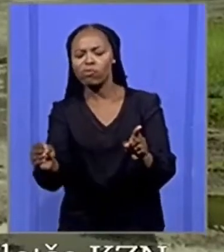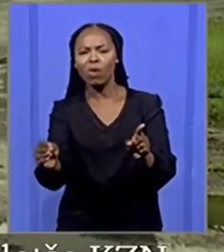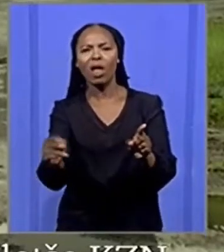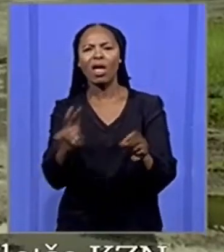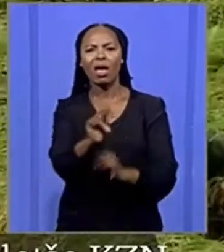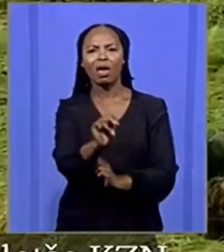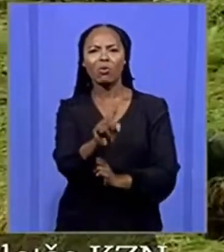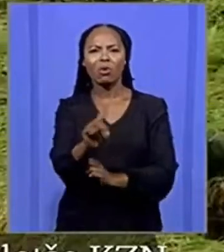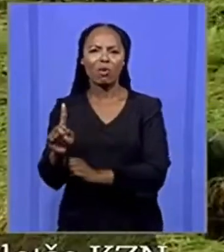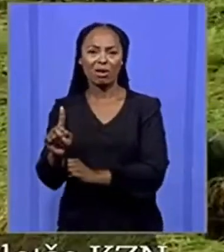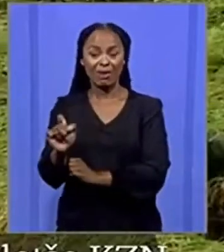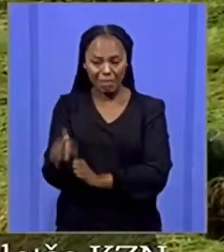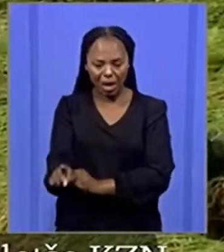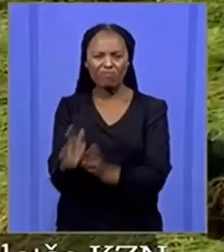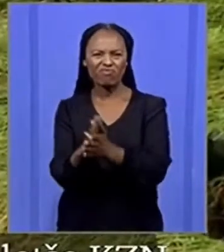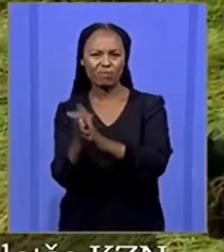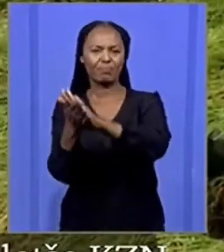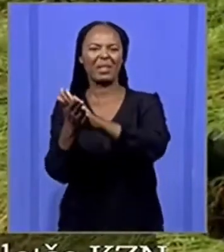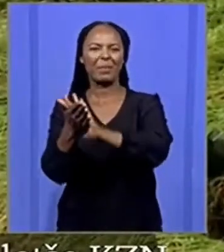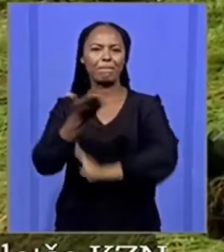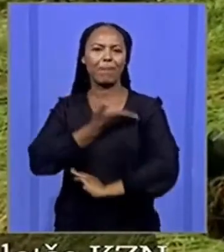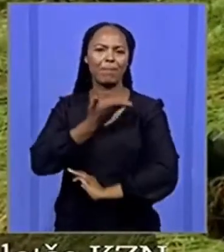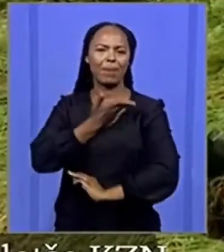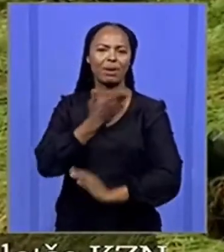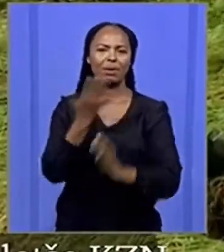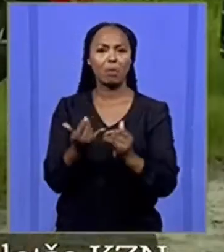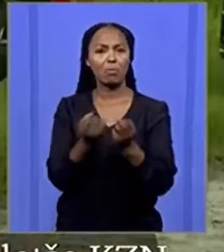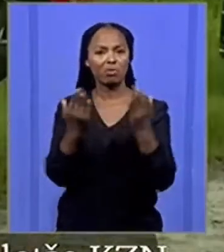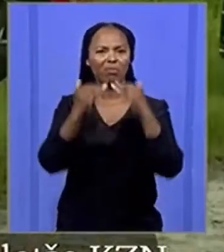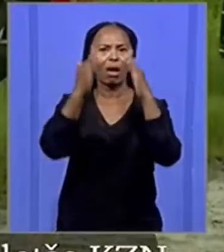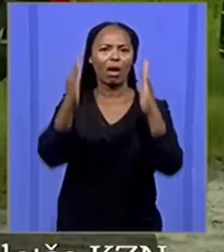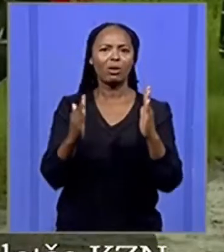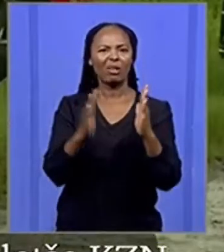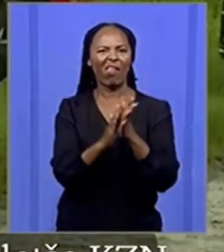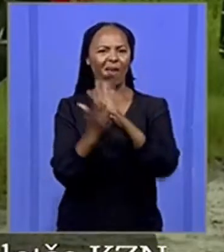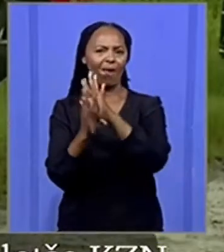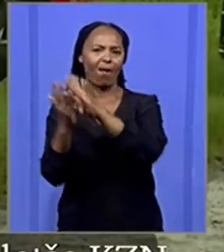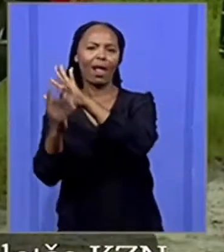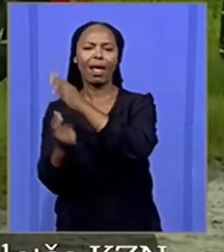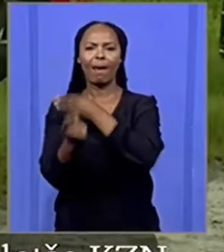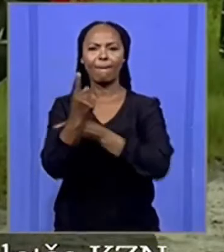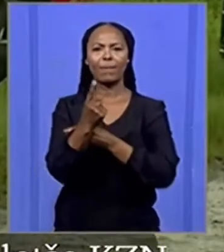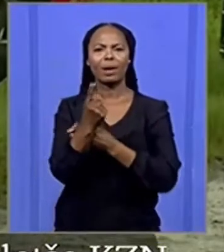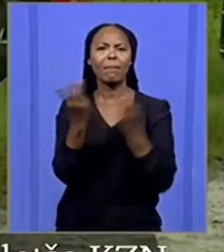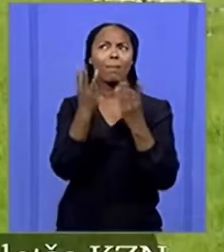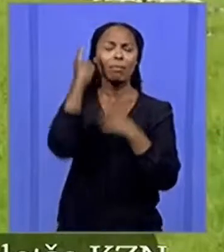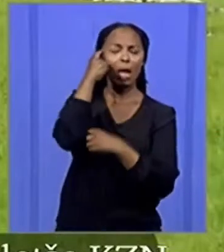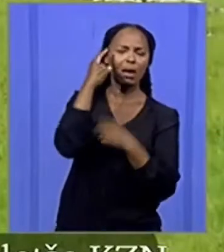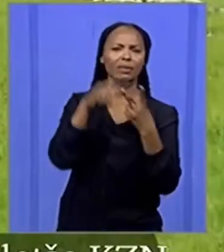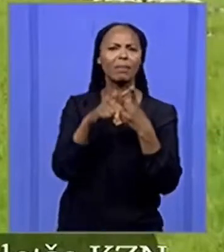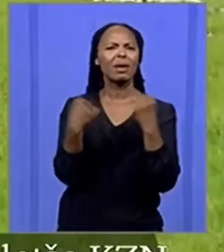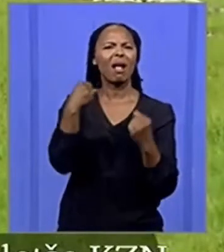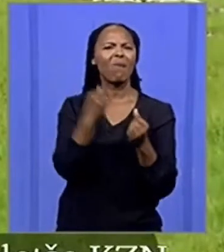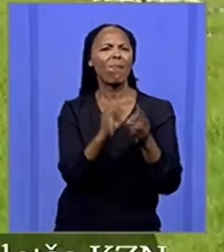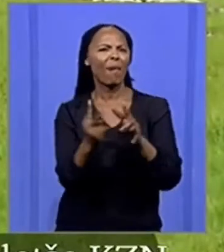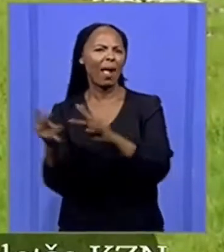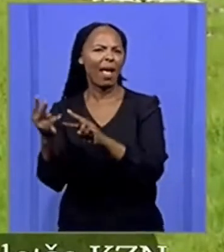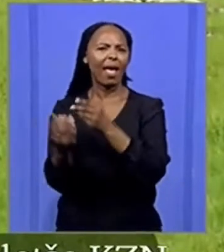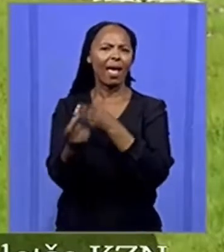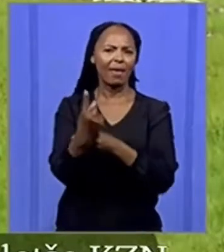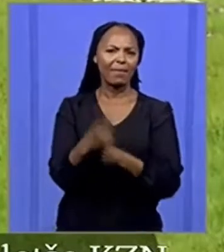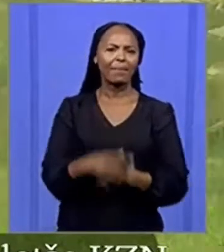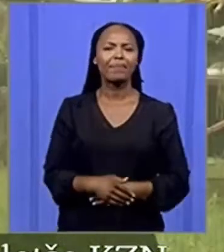Tiragalo ye e bakile tshenyo e kgolo ya go gogola dintlo nakong ya ge batho ba robetše le dikoloi. Mafelong a mangwe